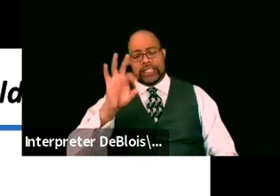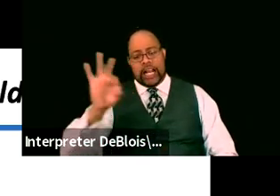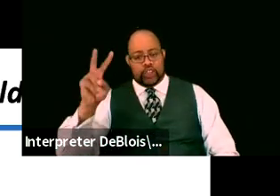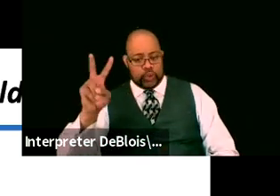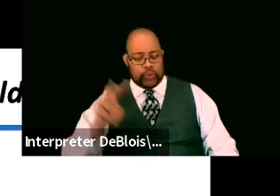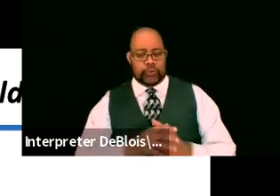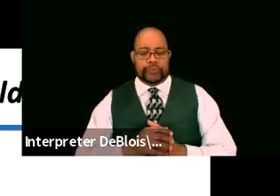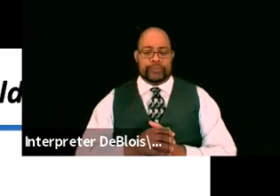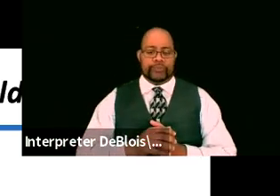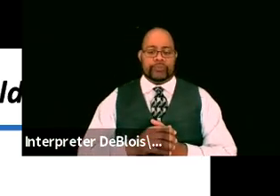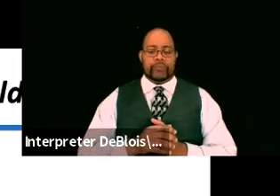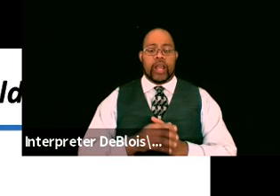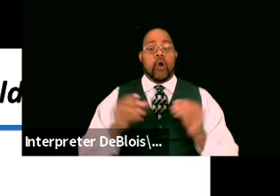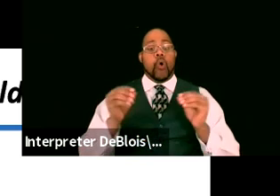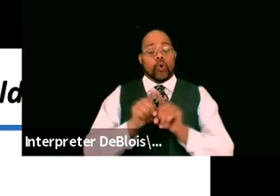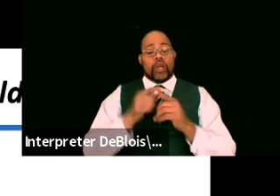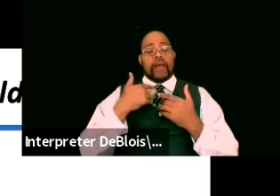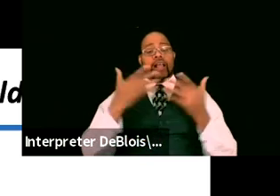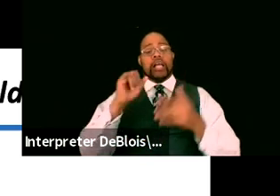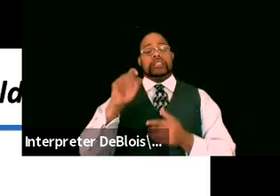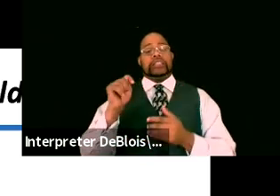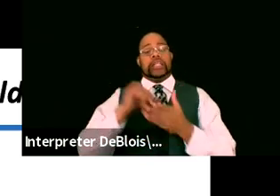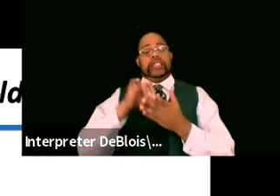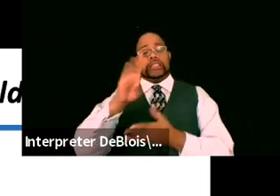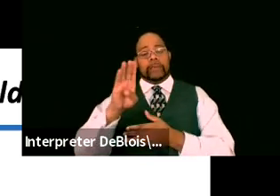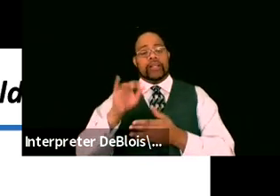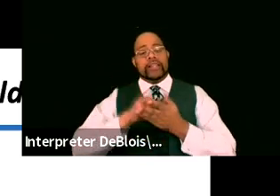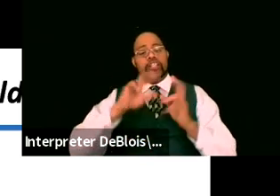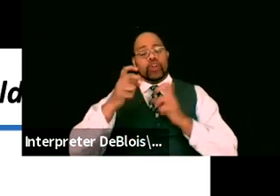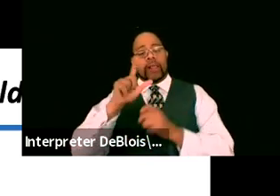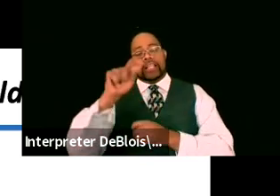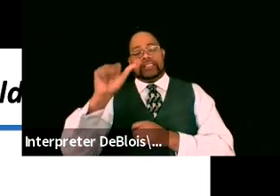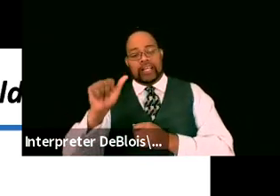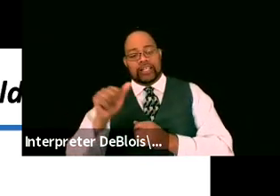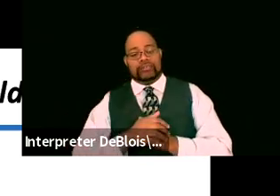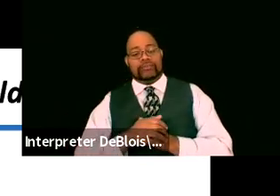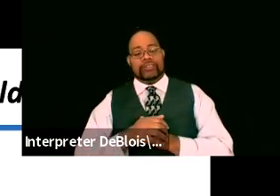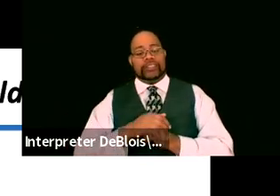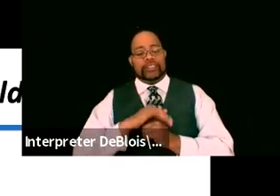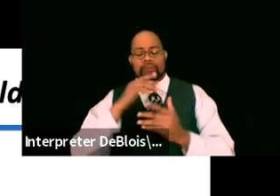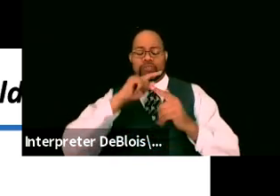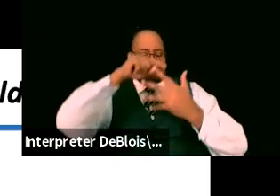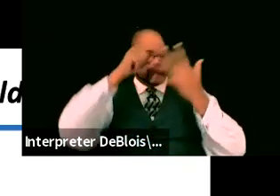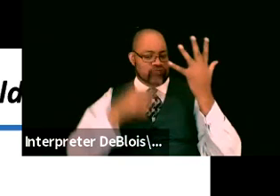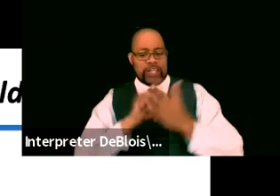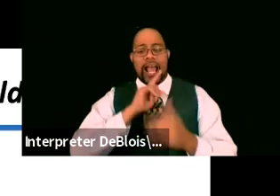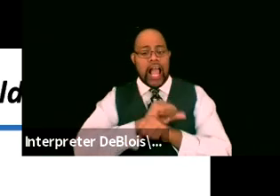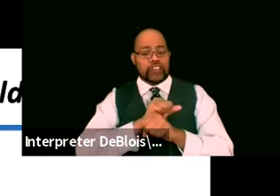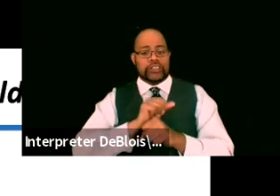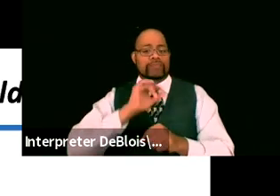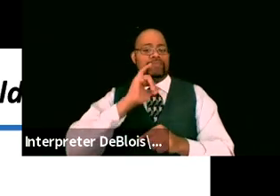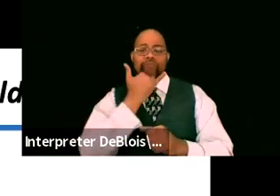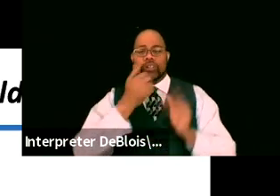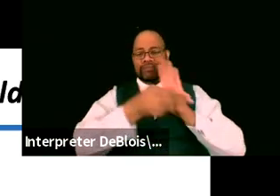6992. And moreover, there are a lot of isolates in the database that are termed lata, contaminans, basically the works, that are actually mistyped and